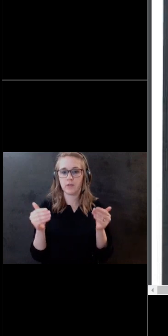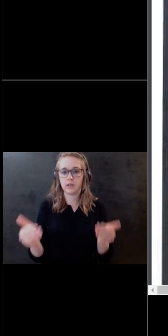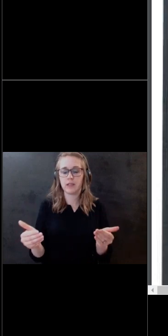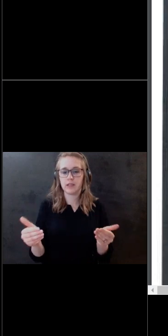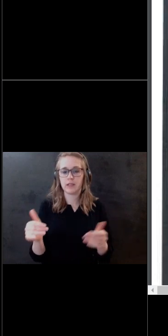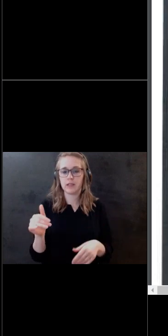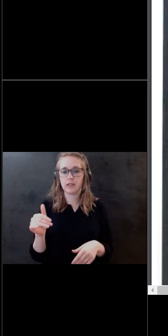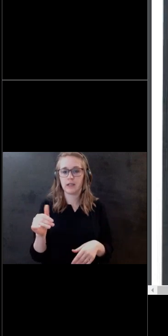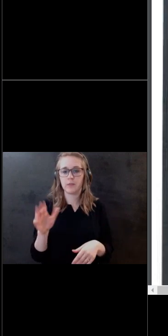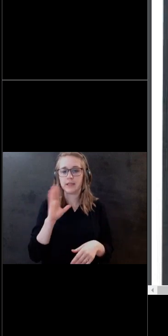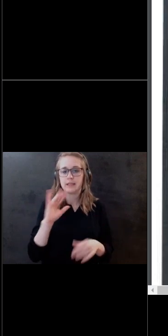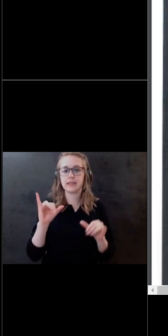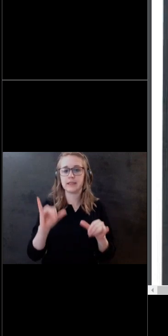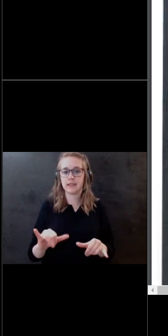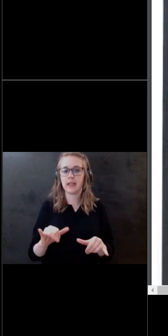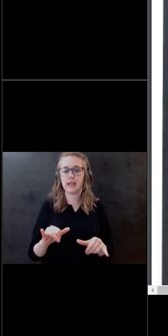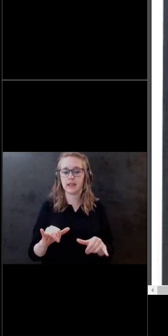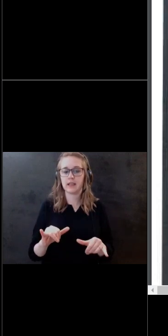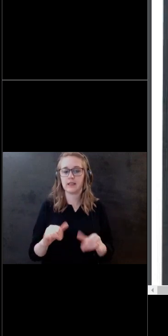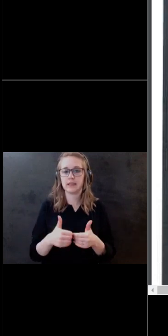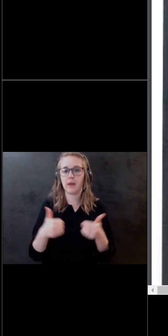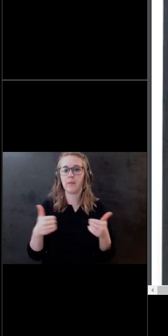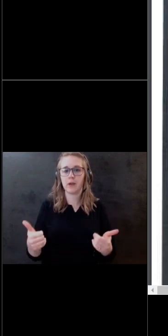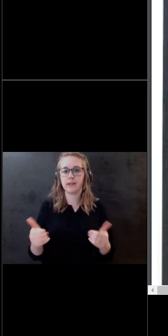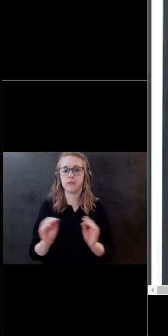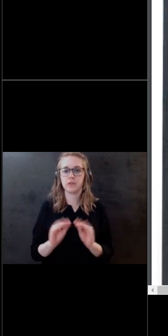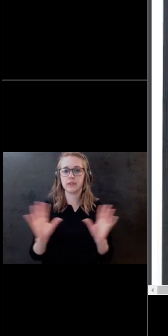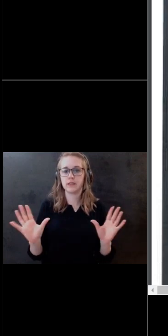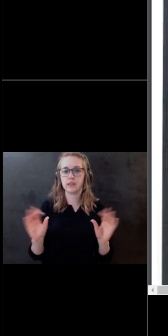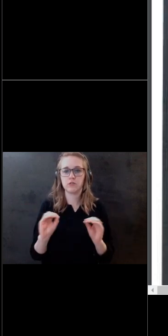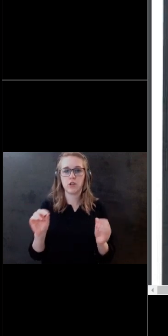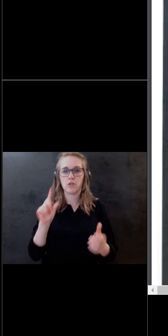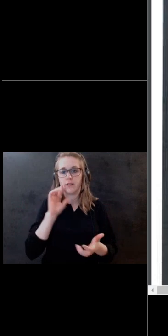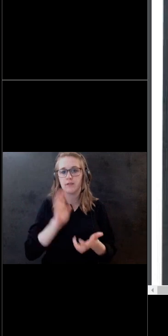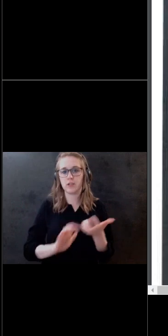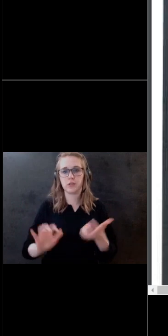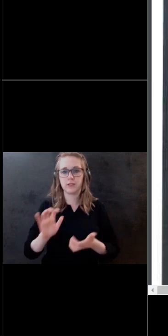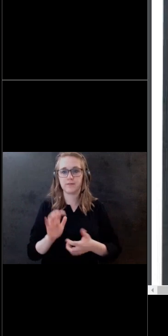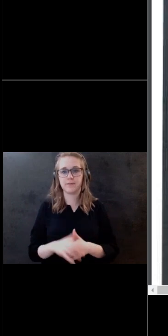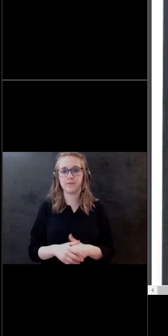I'm going to stick to my original position. Okay. Let's keep it separate so it's clear. There's no confusion.